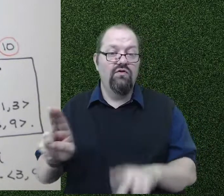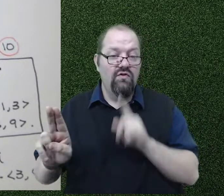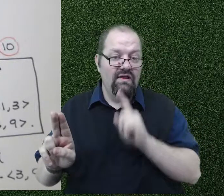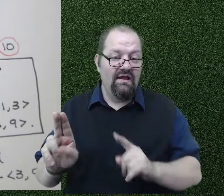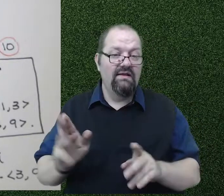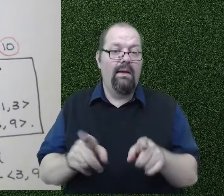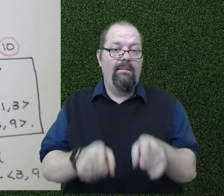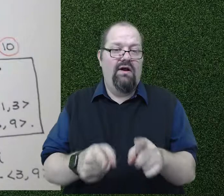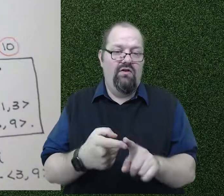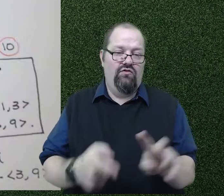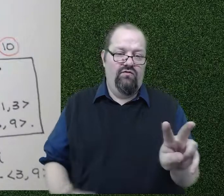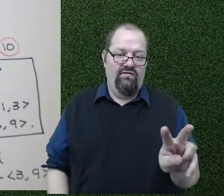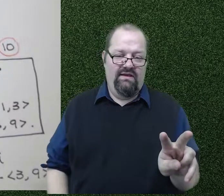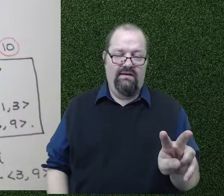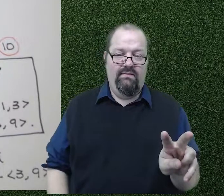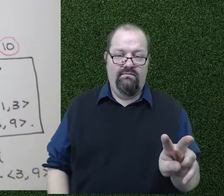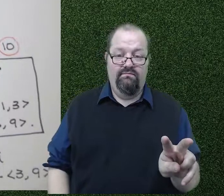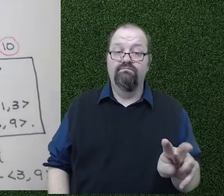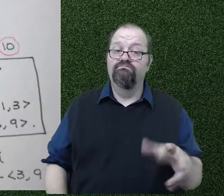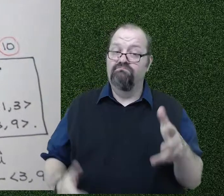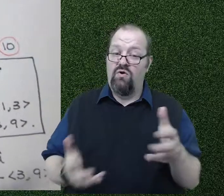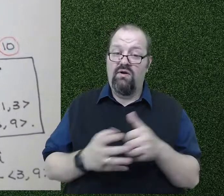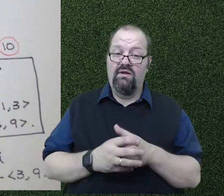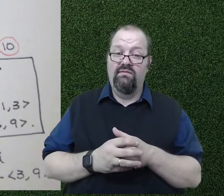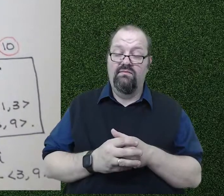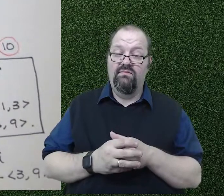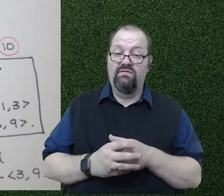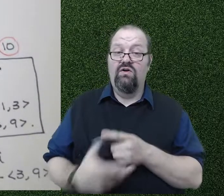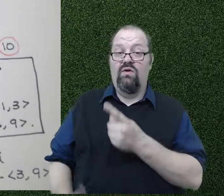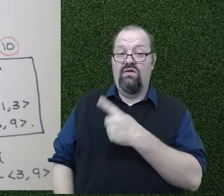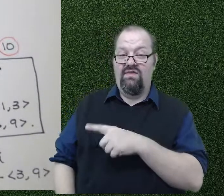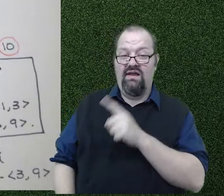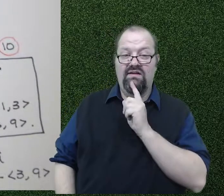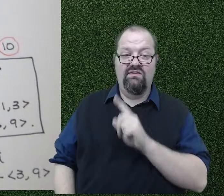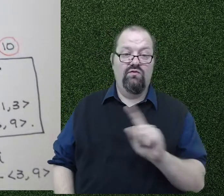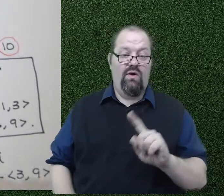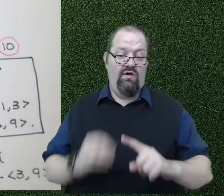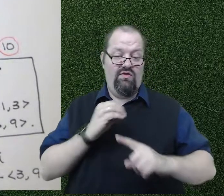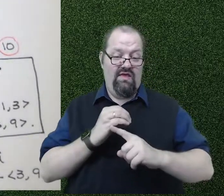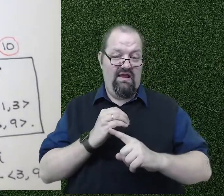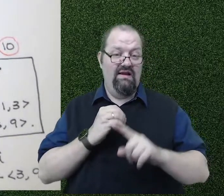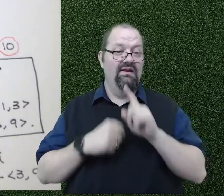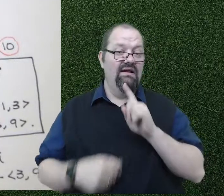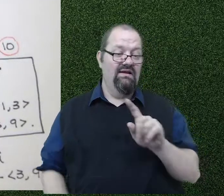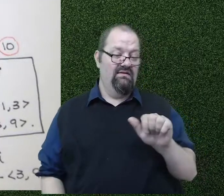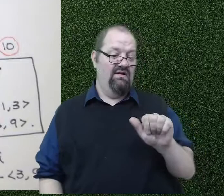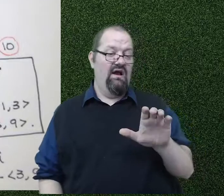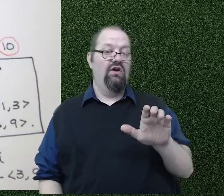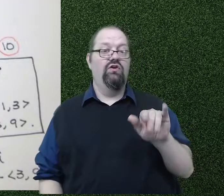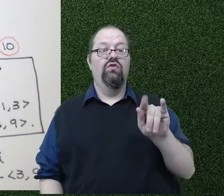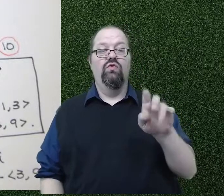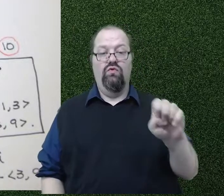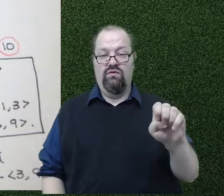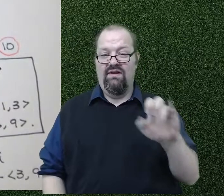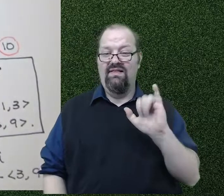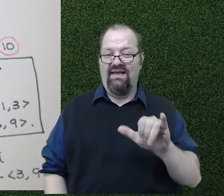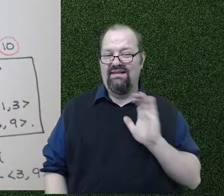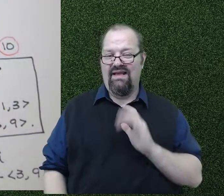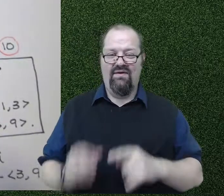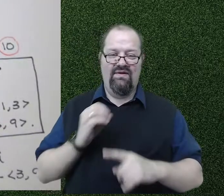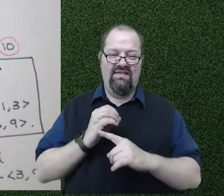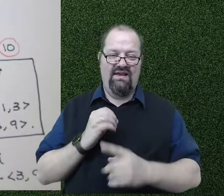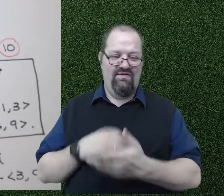v. Okay, so that is where theta is acute. Here's my theta. It's